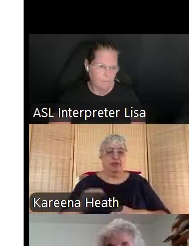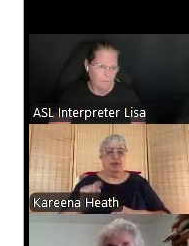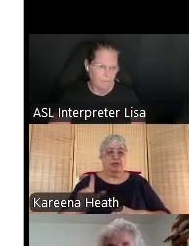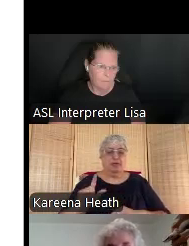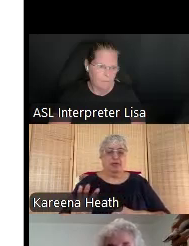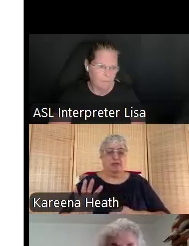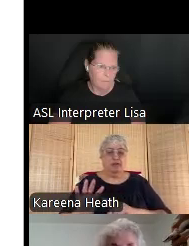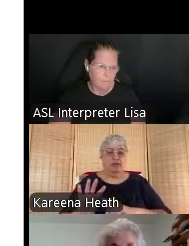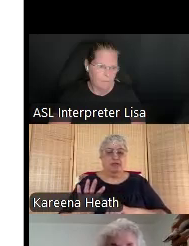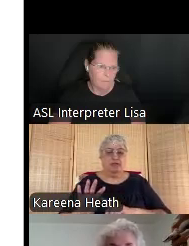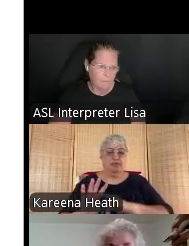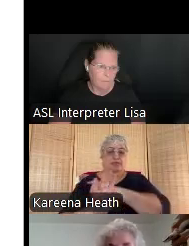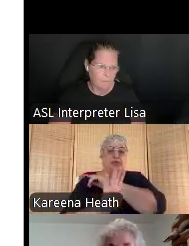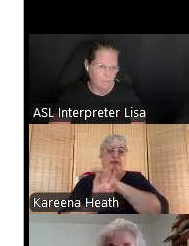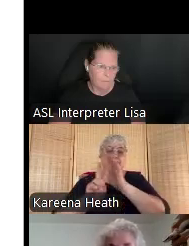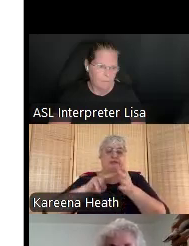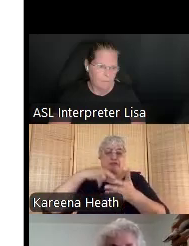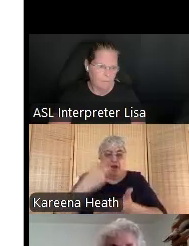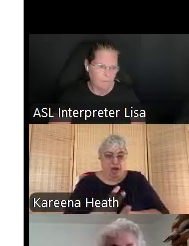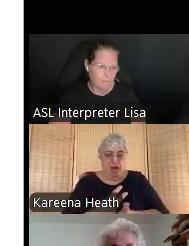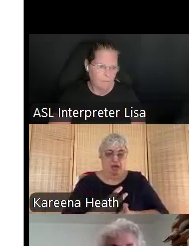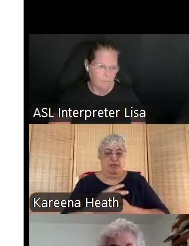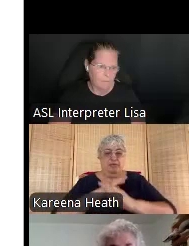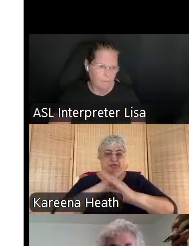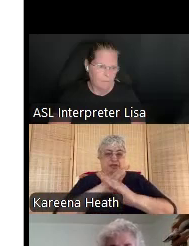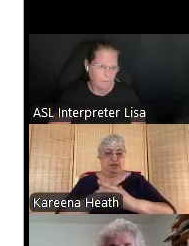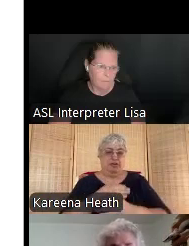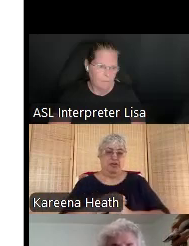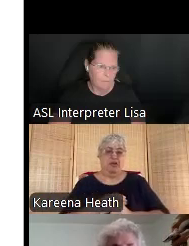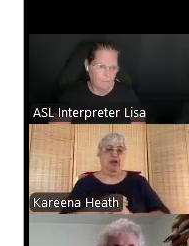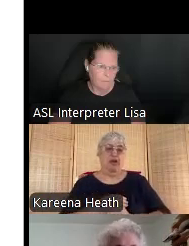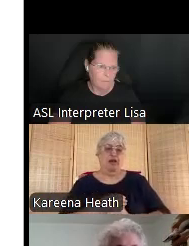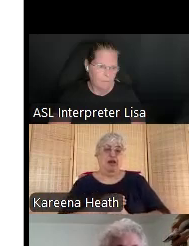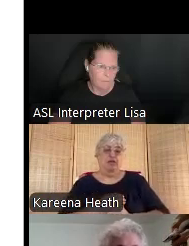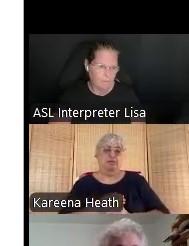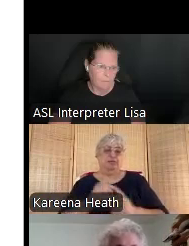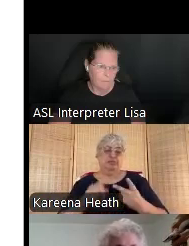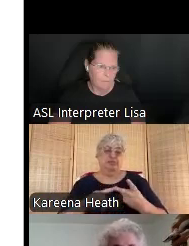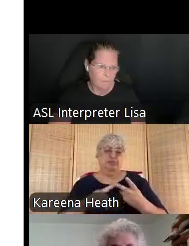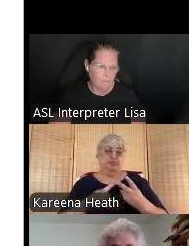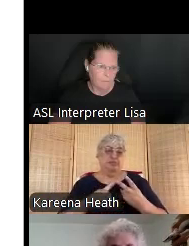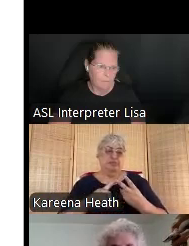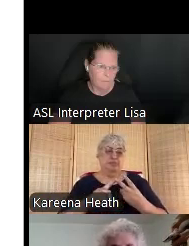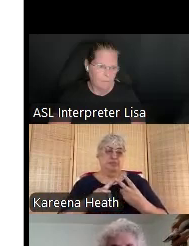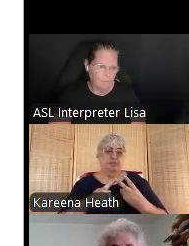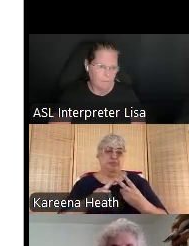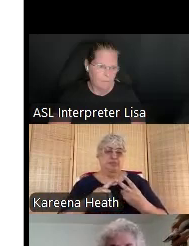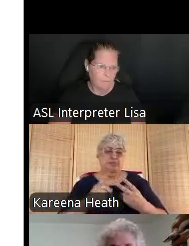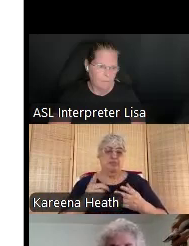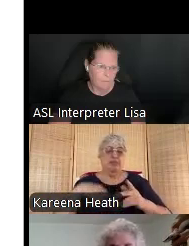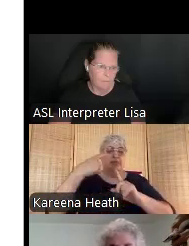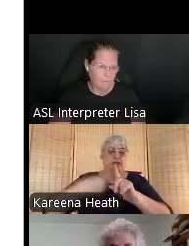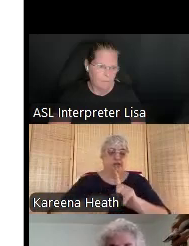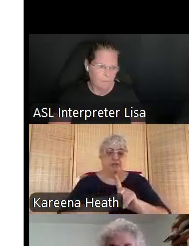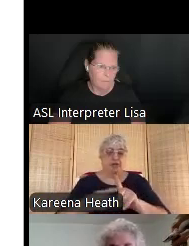on fall prevention strategies. And then we're having one in next month